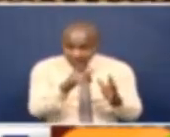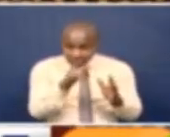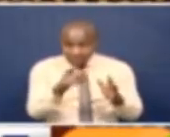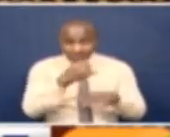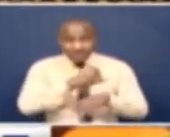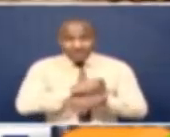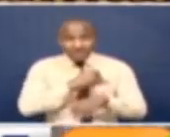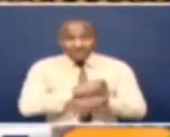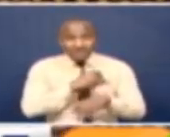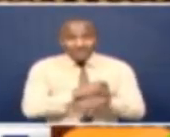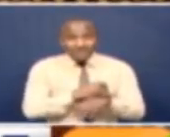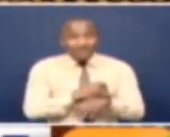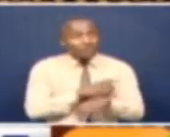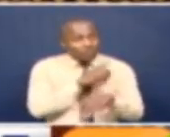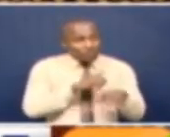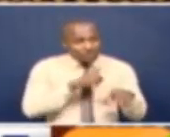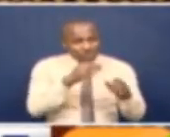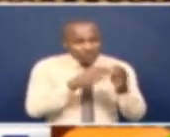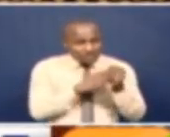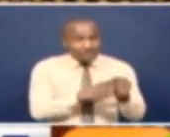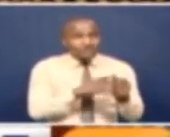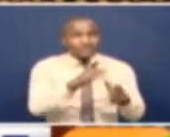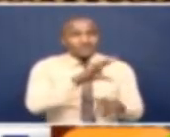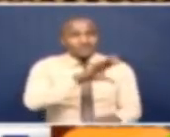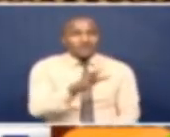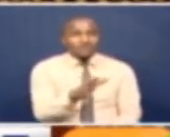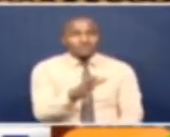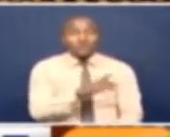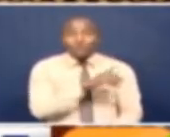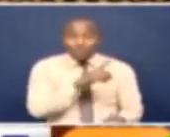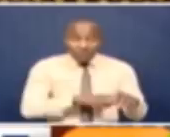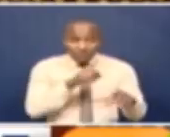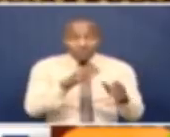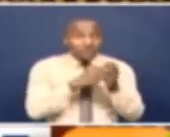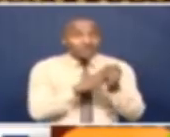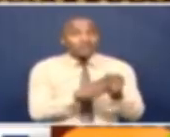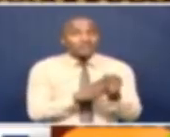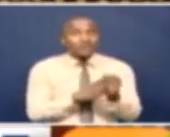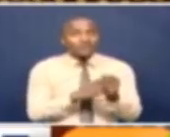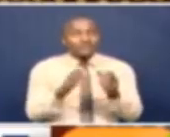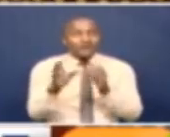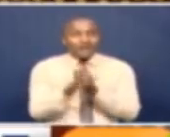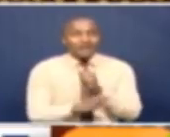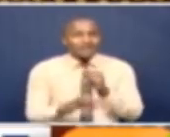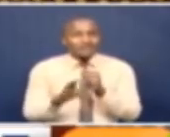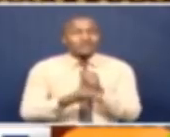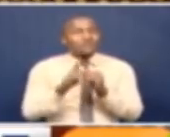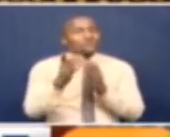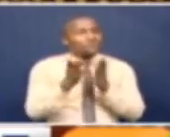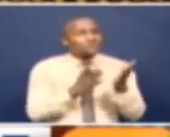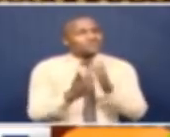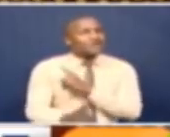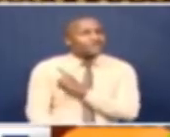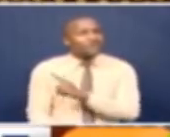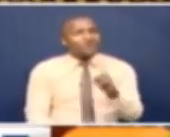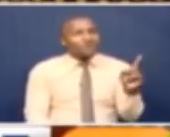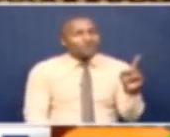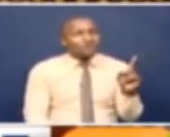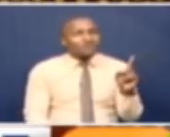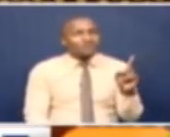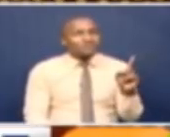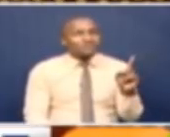institution, once you are the leader of a certain county, once you are the leader of a certain country, you serve all